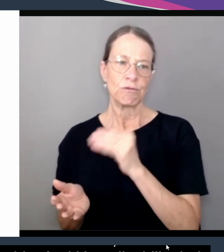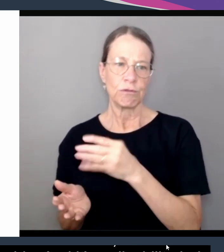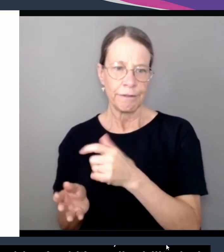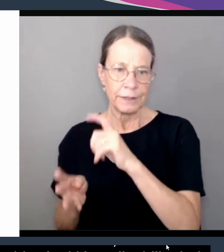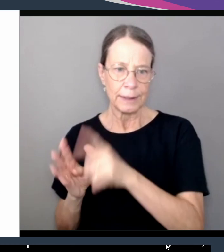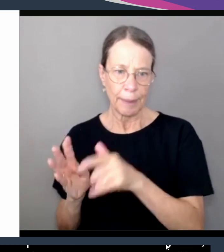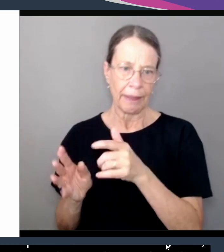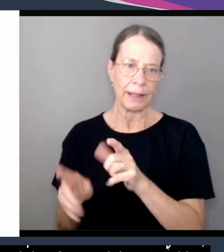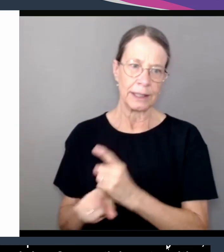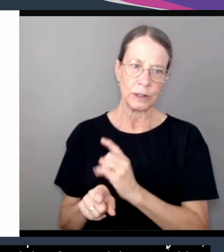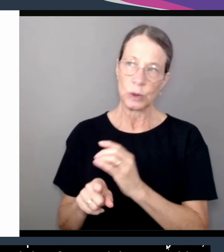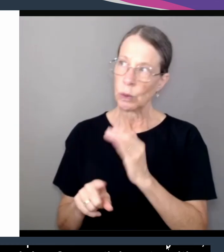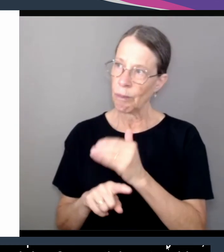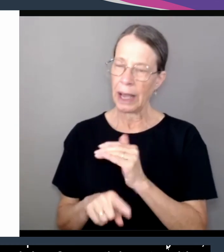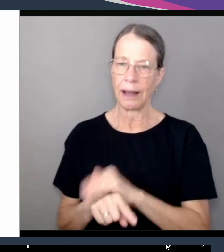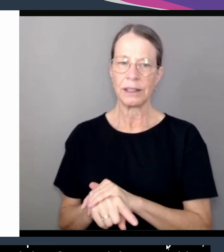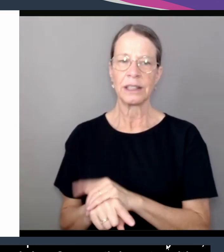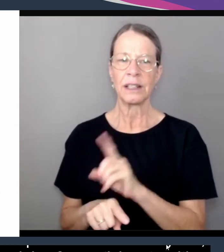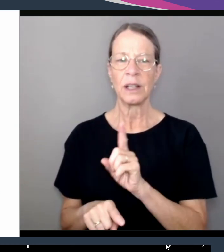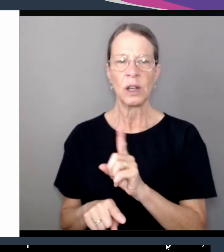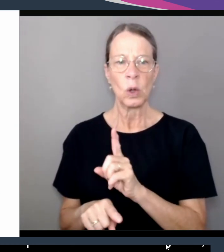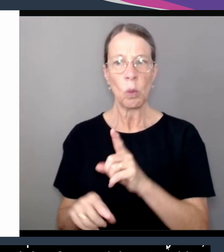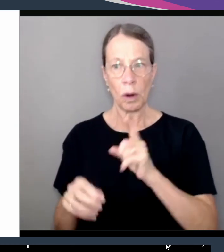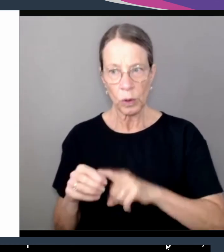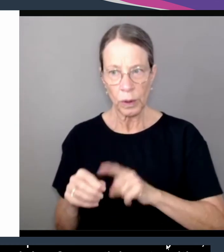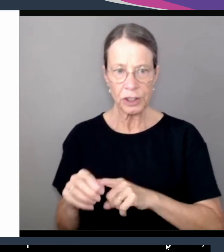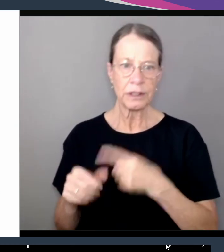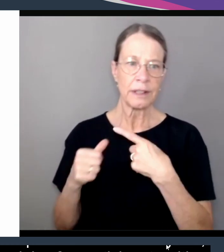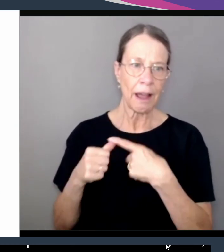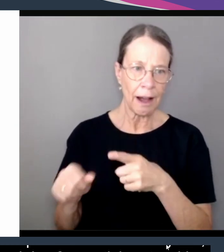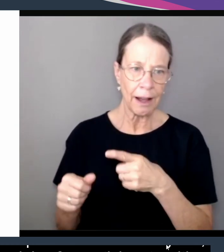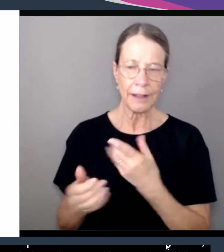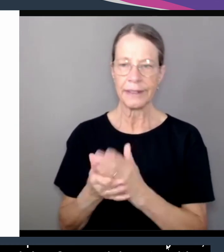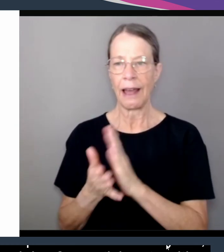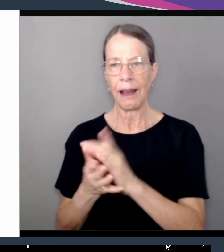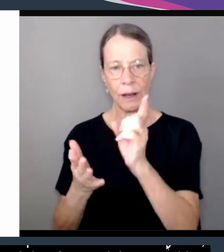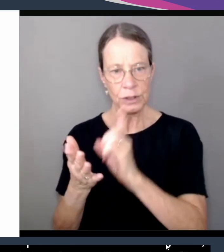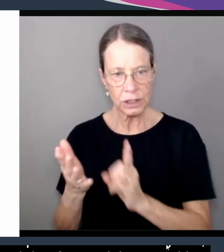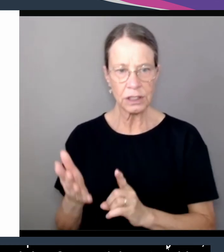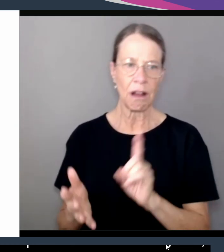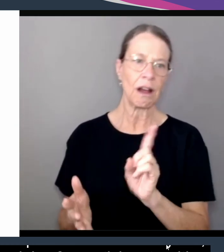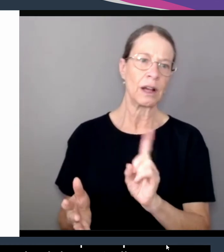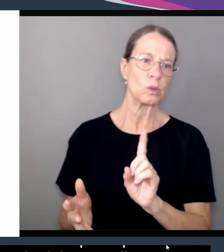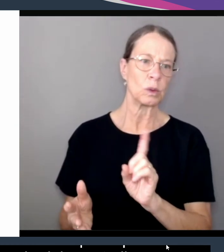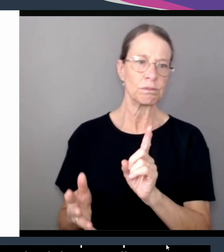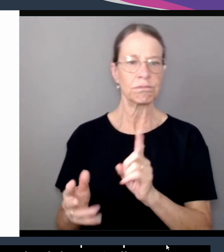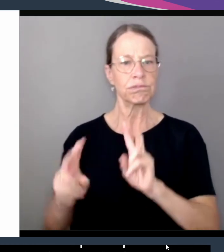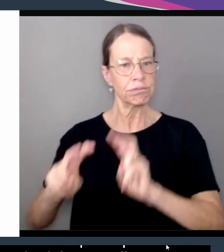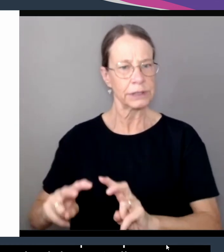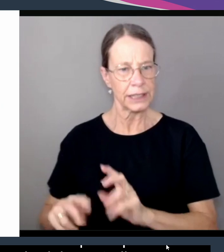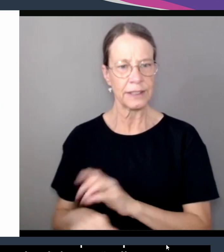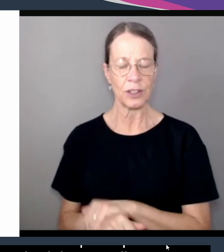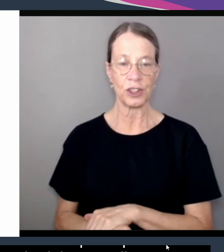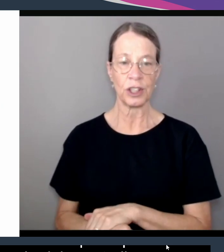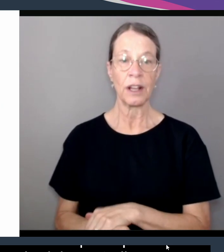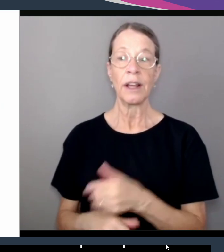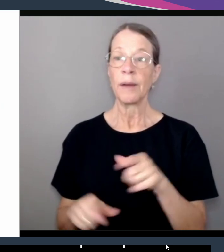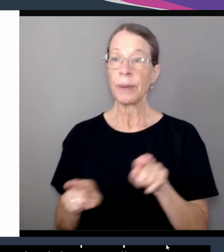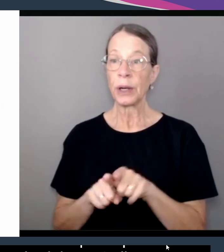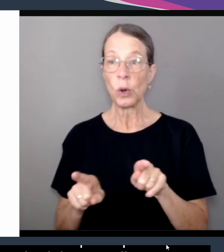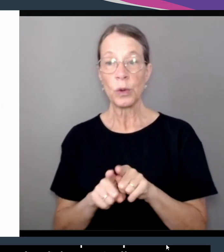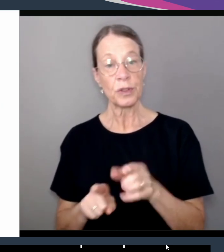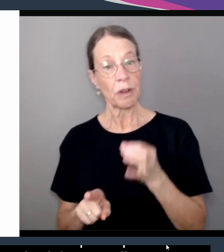questions are asked, and how results are interpreted and shared. It also asks them to reflect on what they value out of their